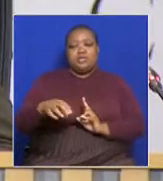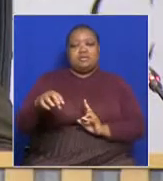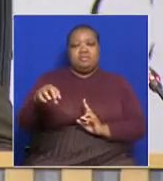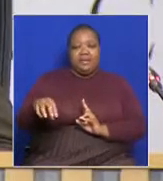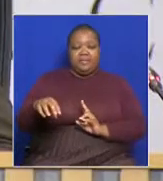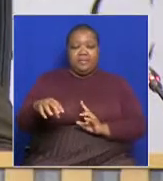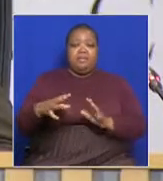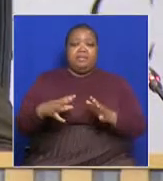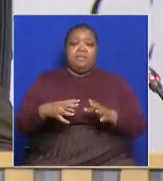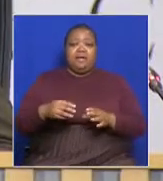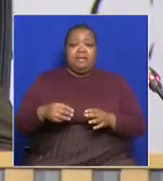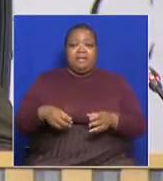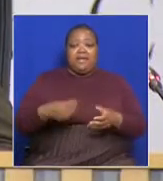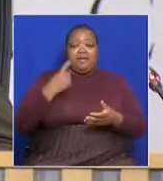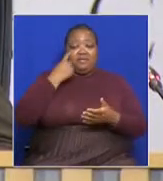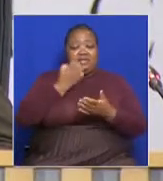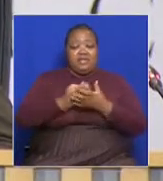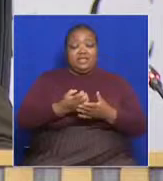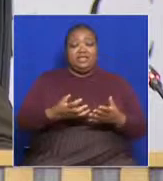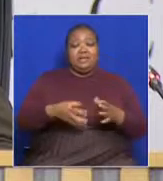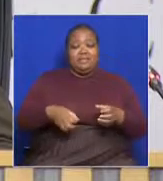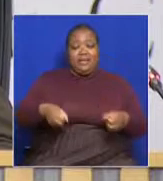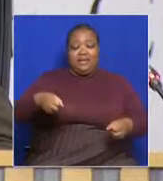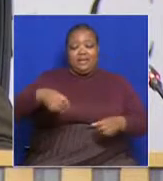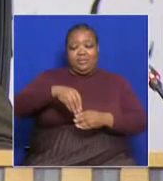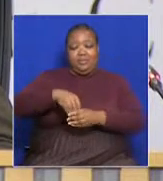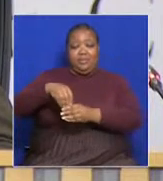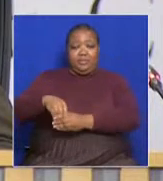be entered in a SAP 13 at Port Shepstone.